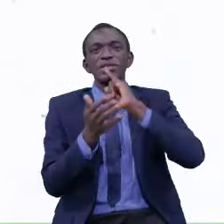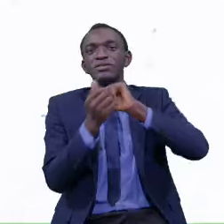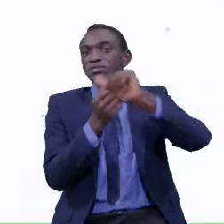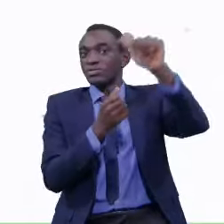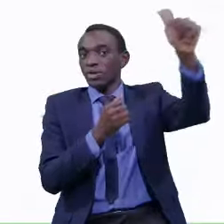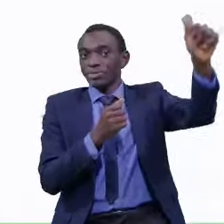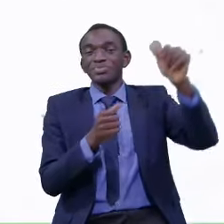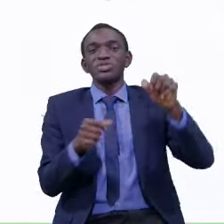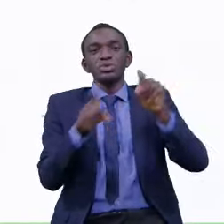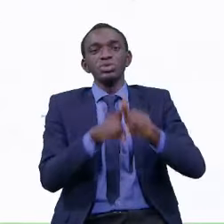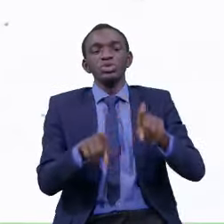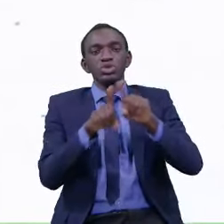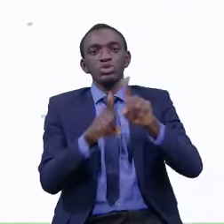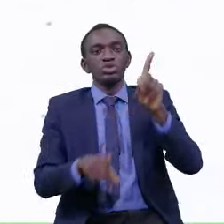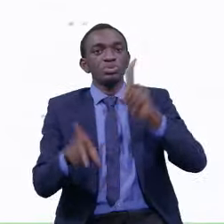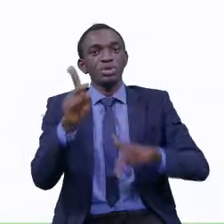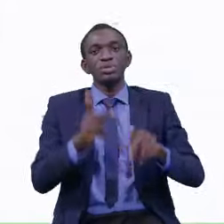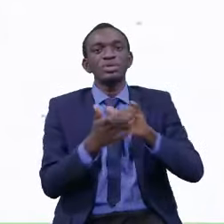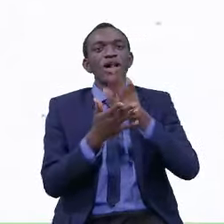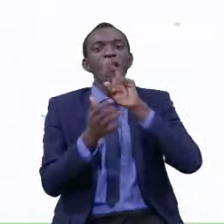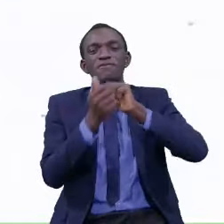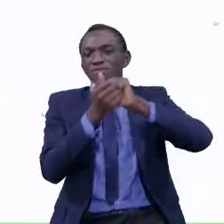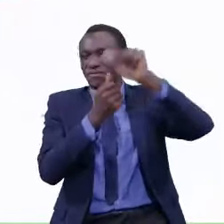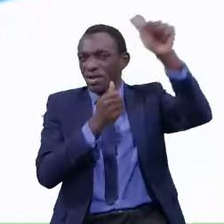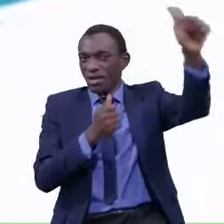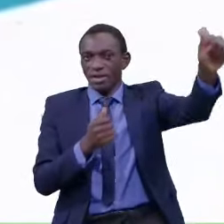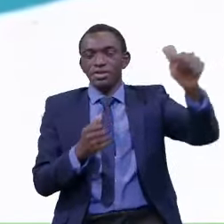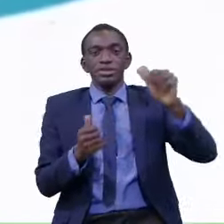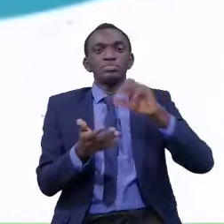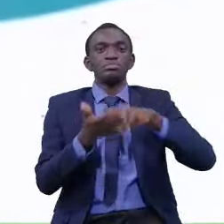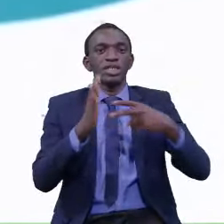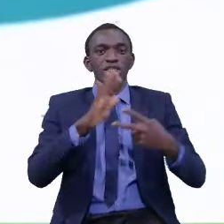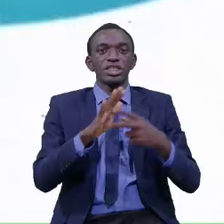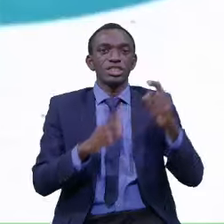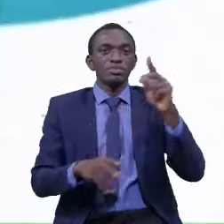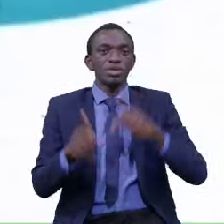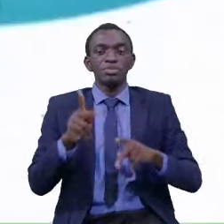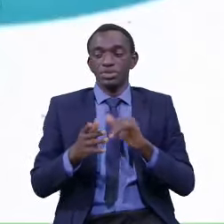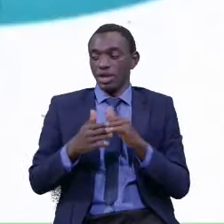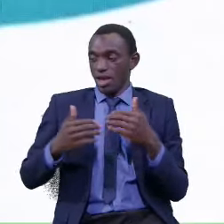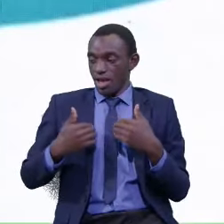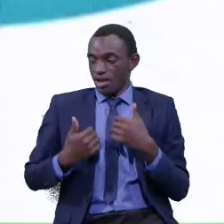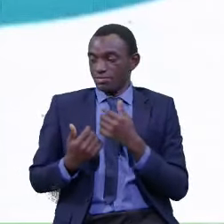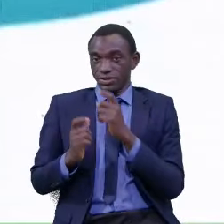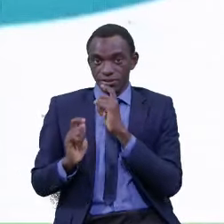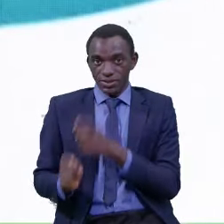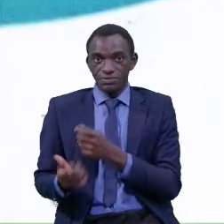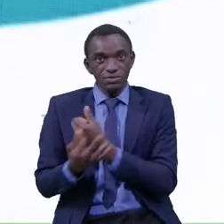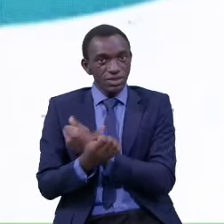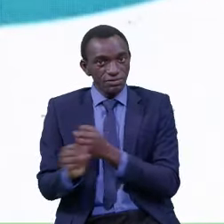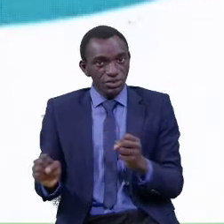off. That means then to the people who have the gift of salvation here, the promise is